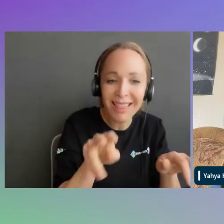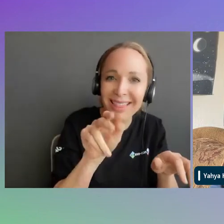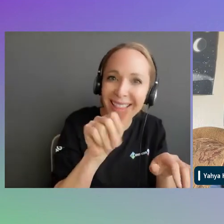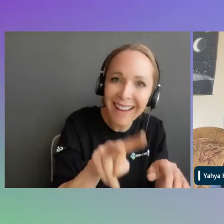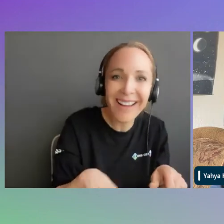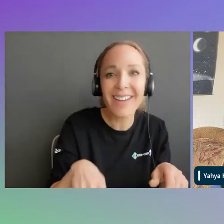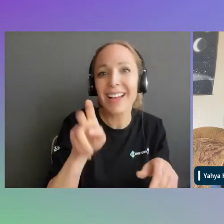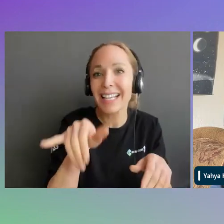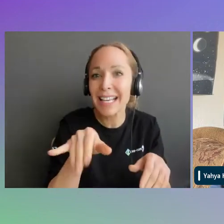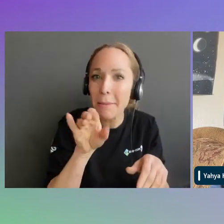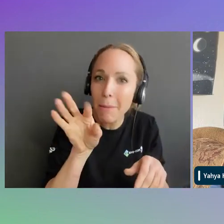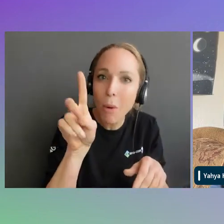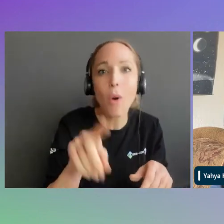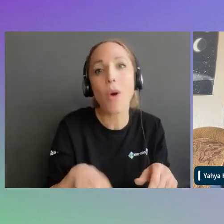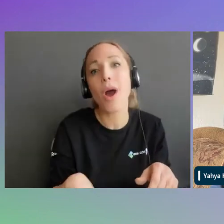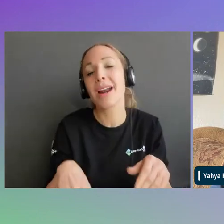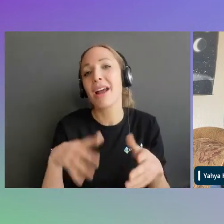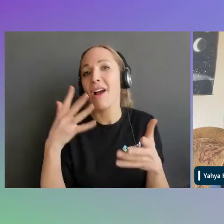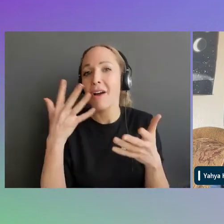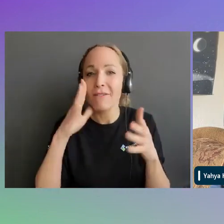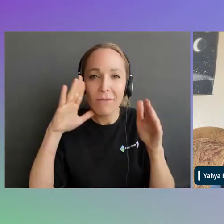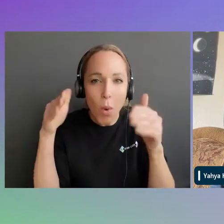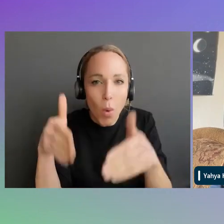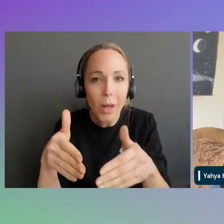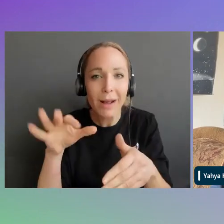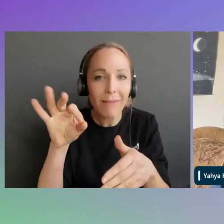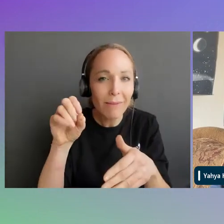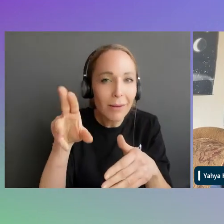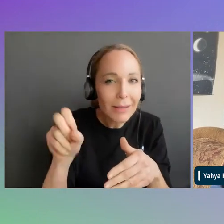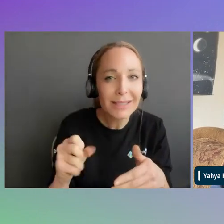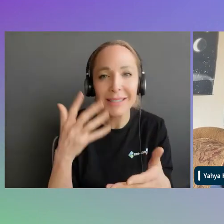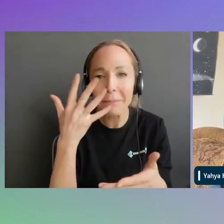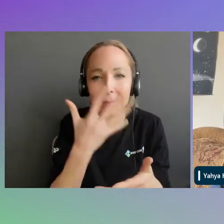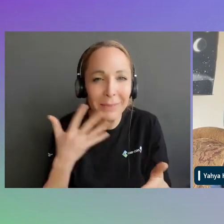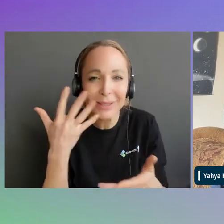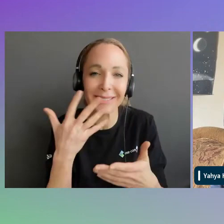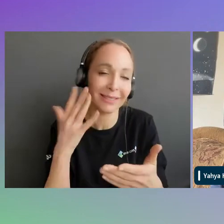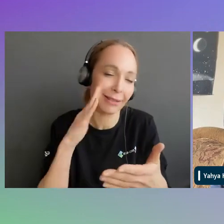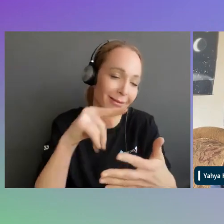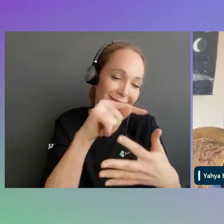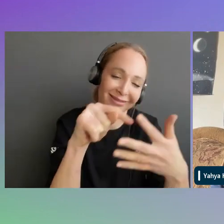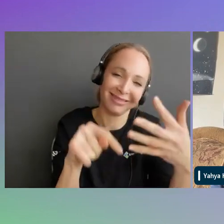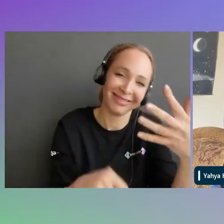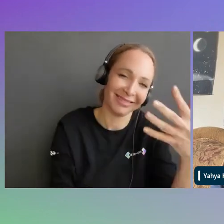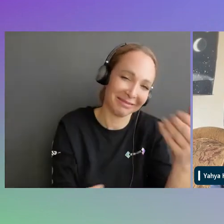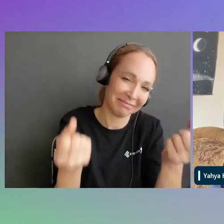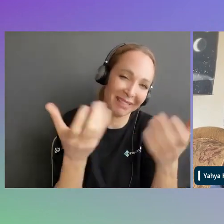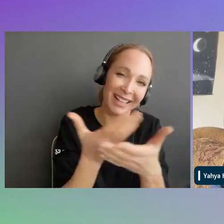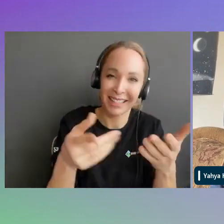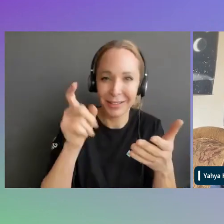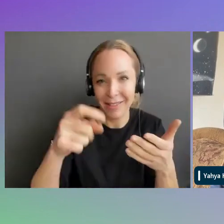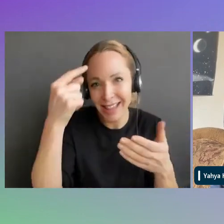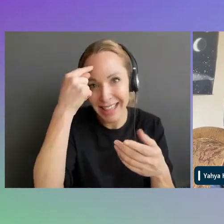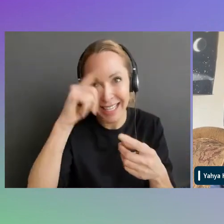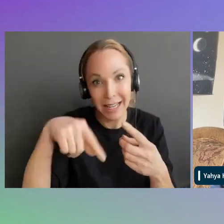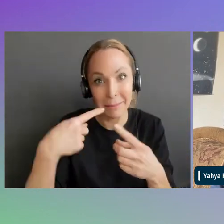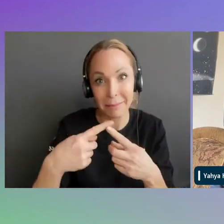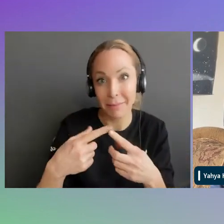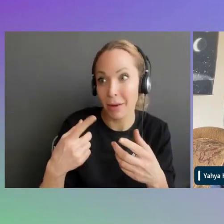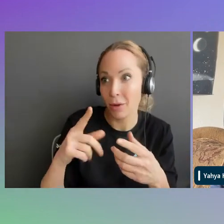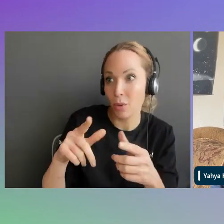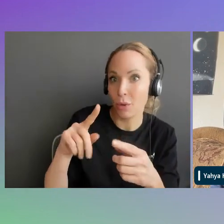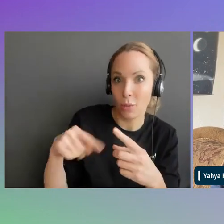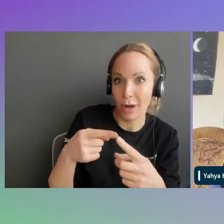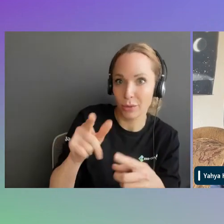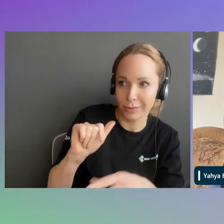styles, the focus appearance, all of those great things that you want to consider when you're looking at a new component. And then once it's a